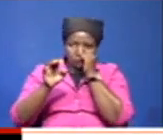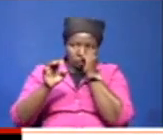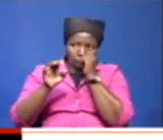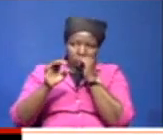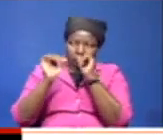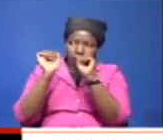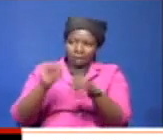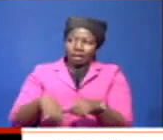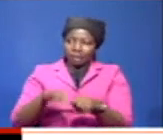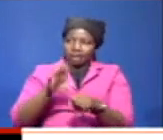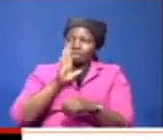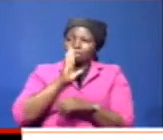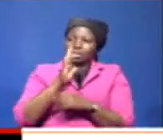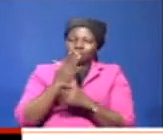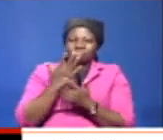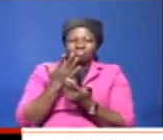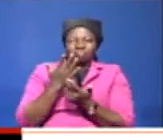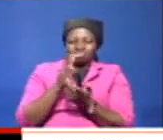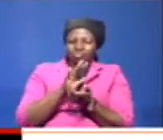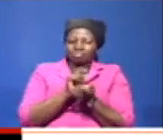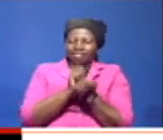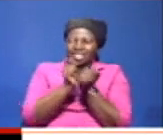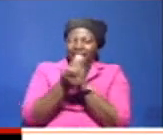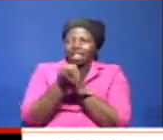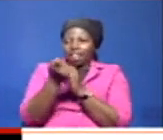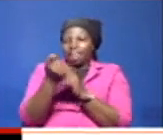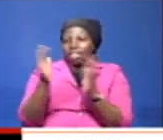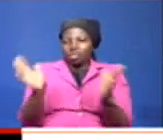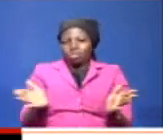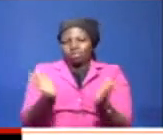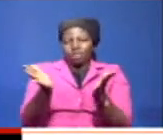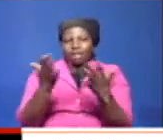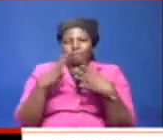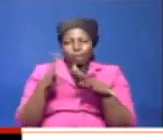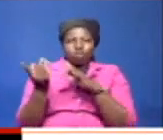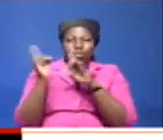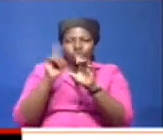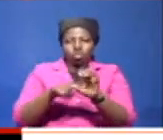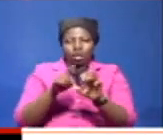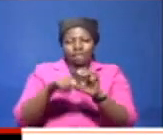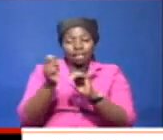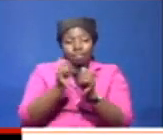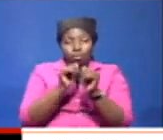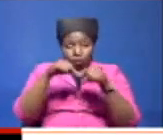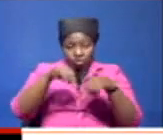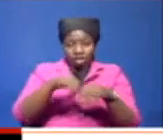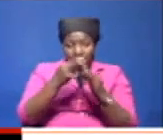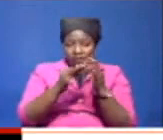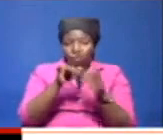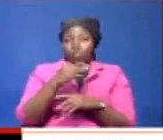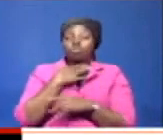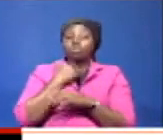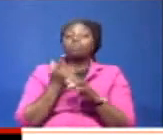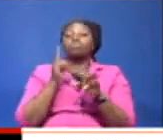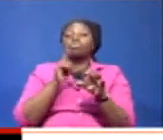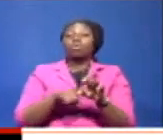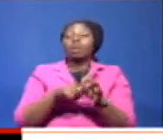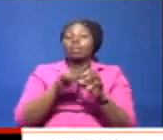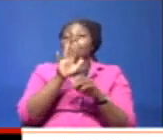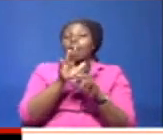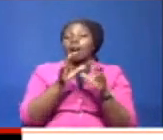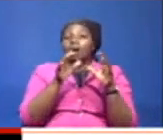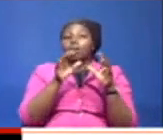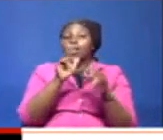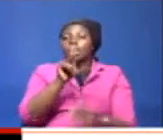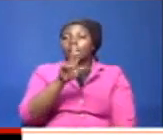bent slightly so as to encourage people to come into the sport. Today, if you want to enter a car in KNRC top division, it's